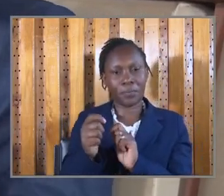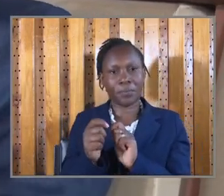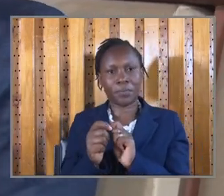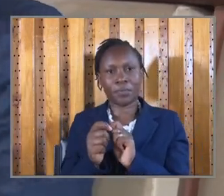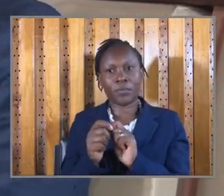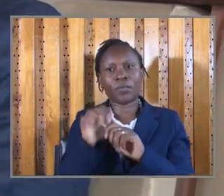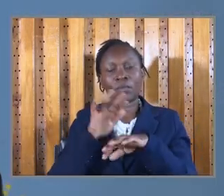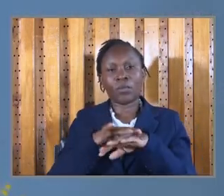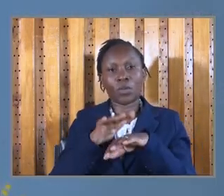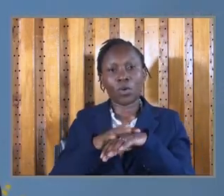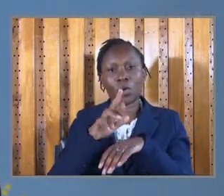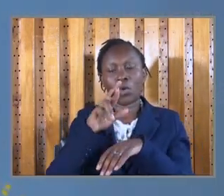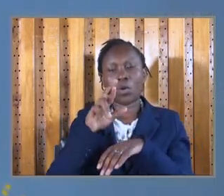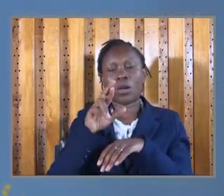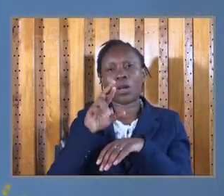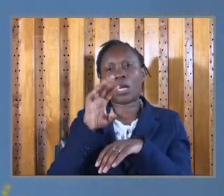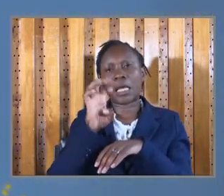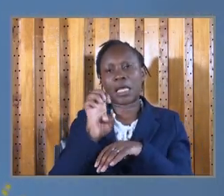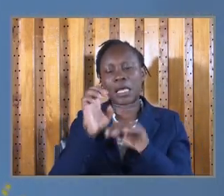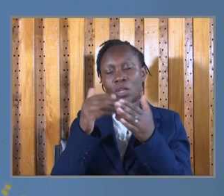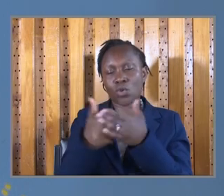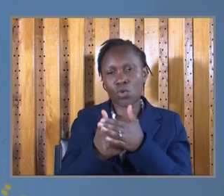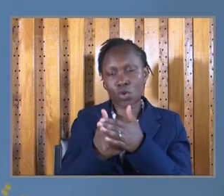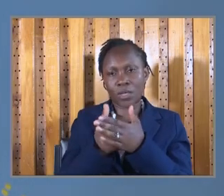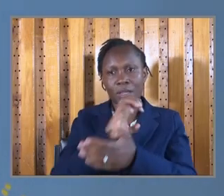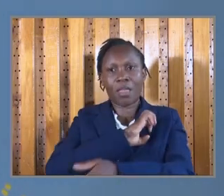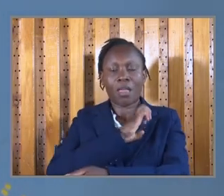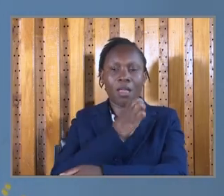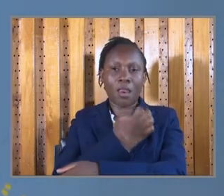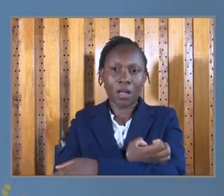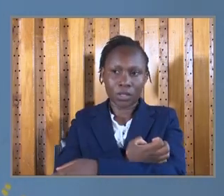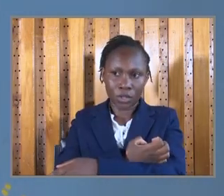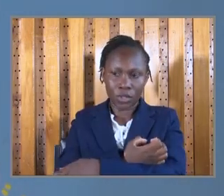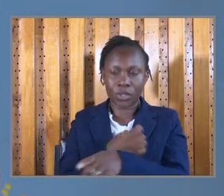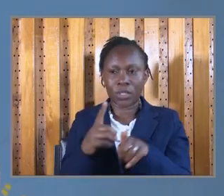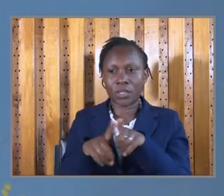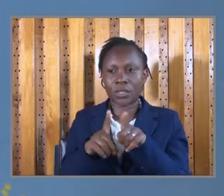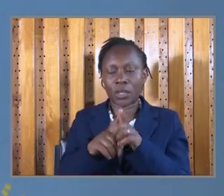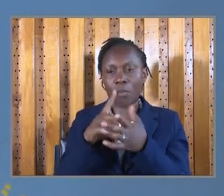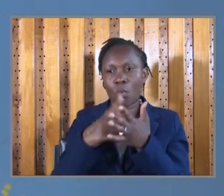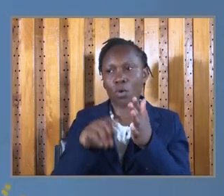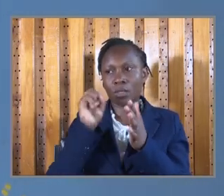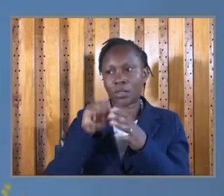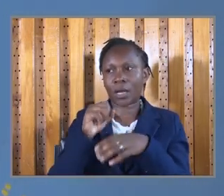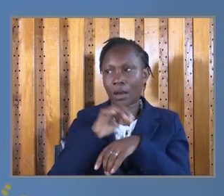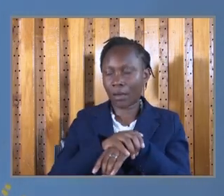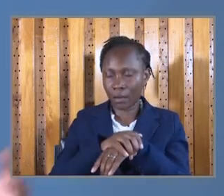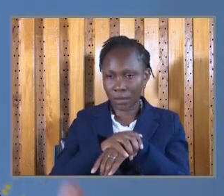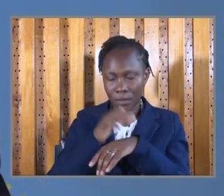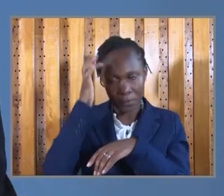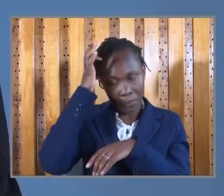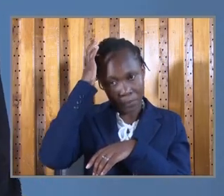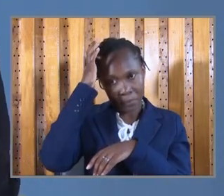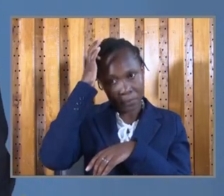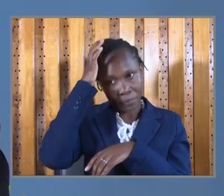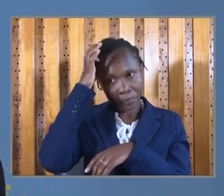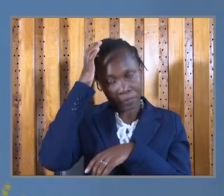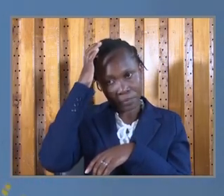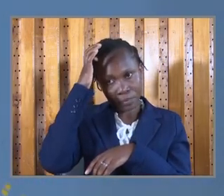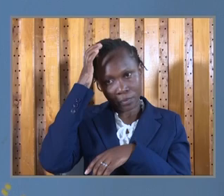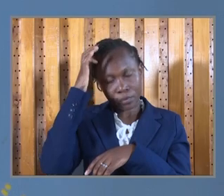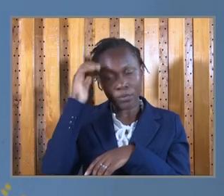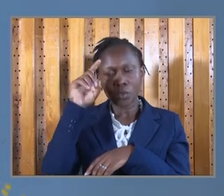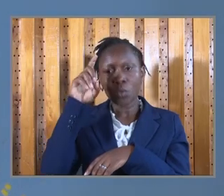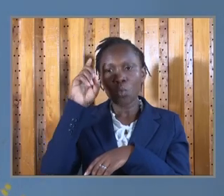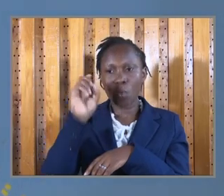on renewable energy, on energy efficiency, that would consist of the following. For renewables, we must